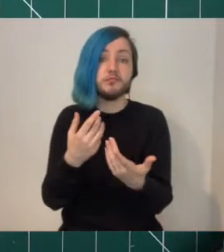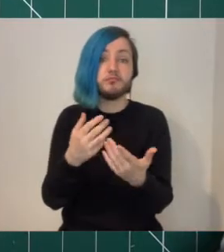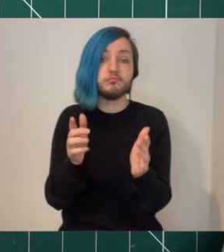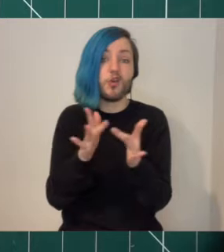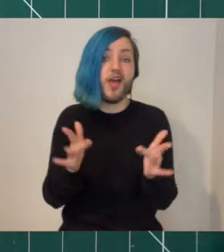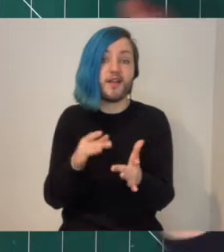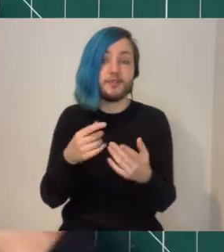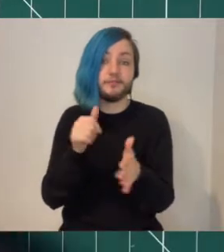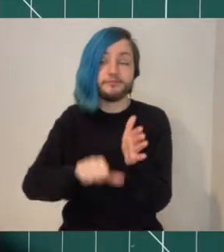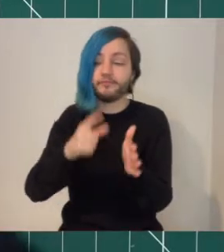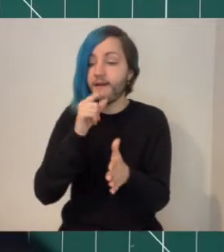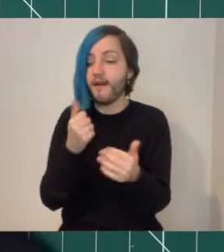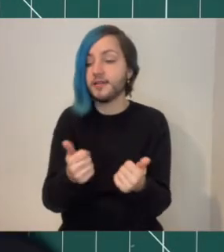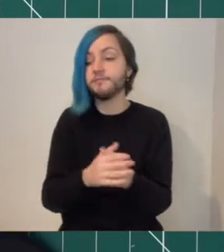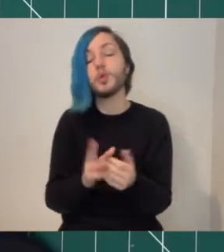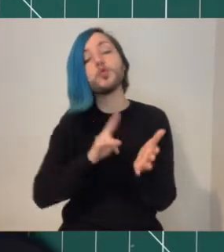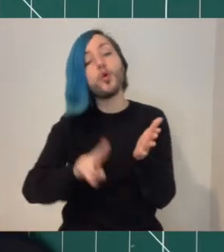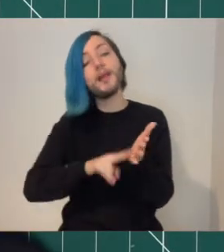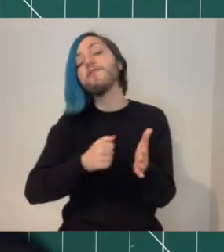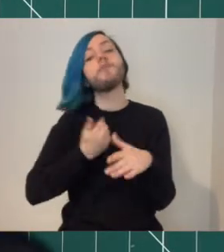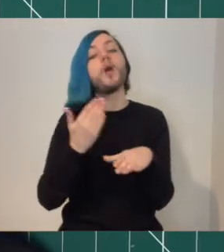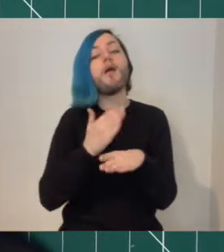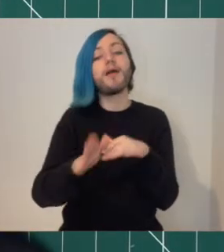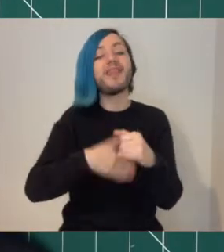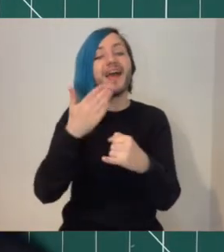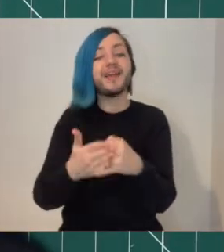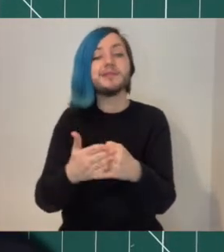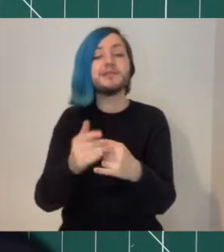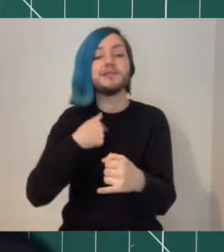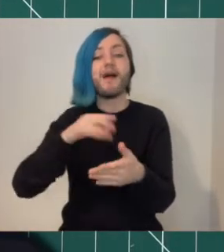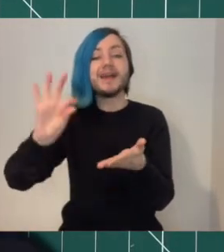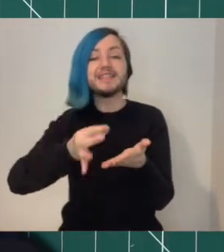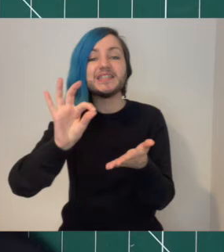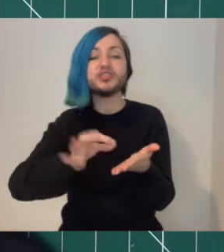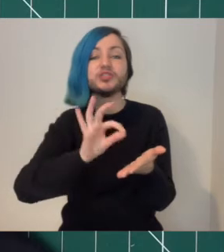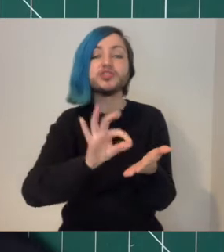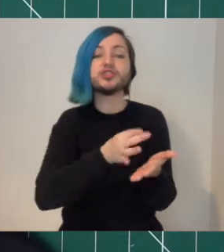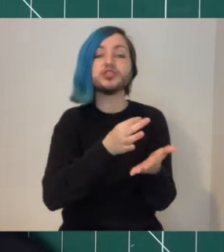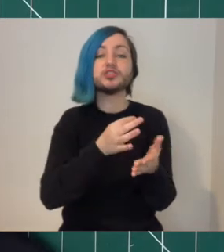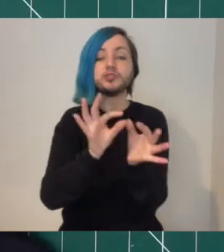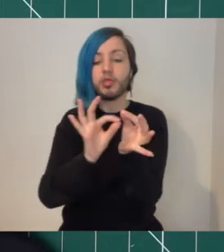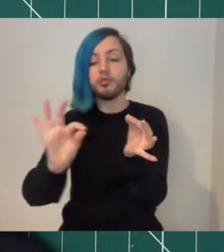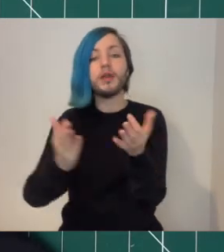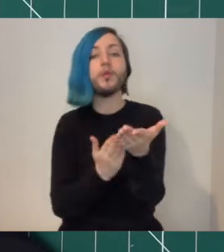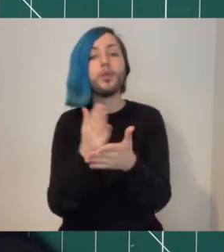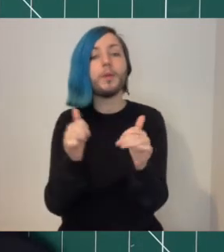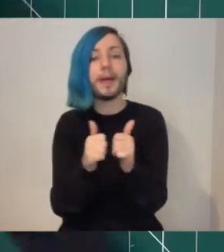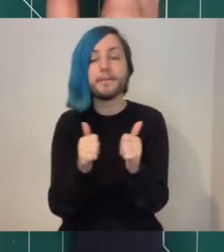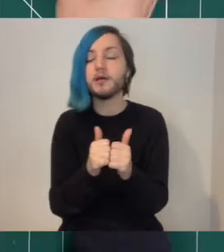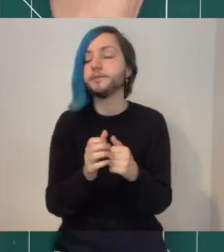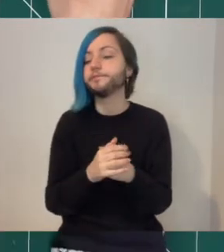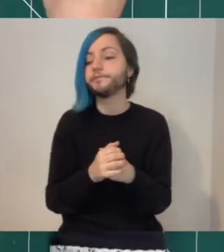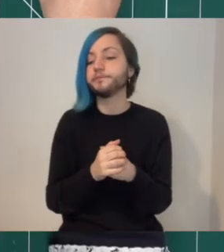even. And then normally with my work at the end I stitch thread into the